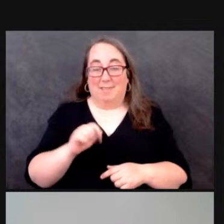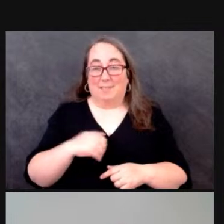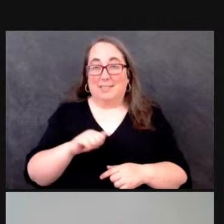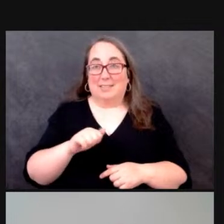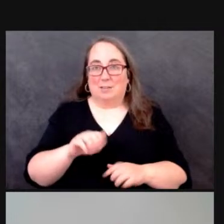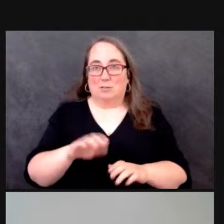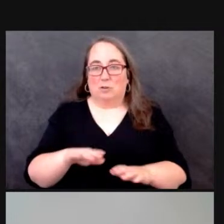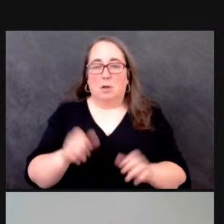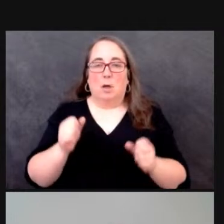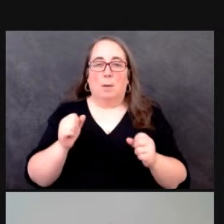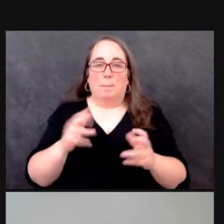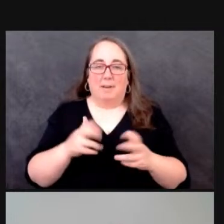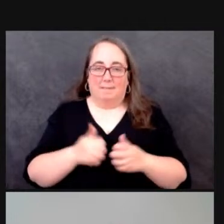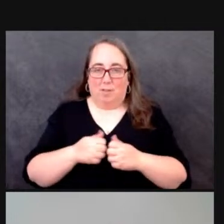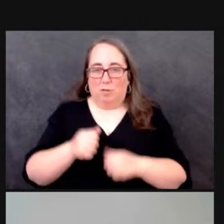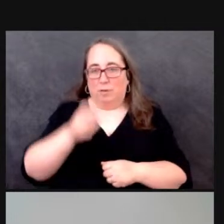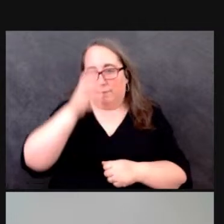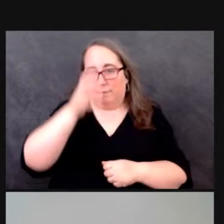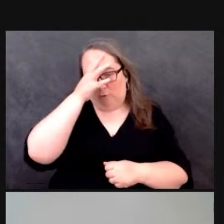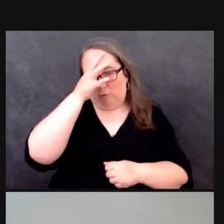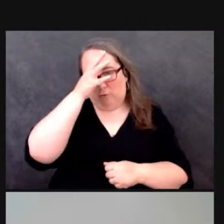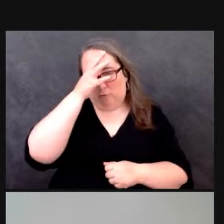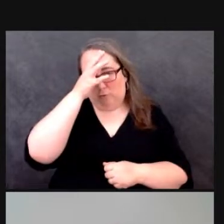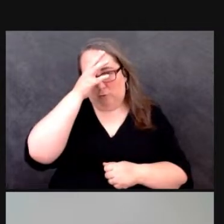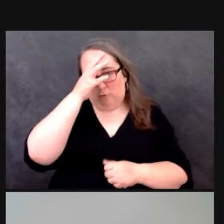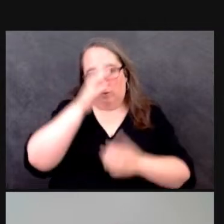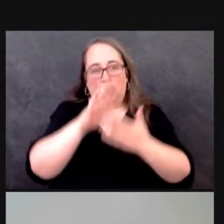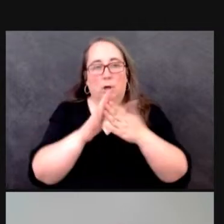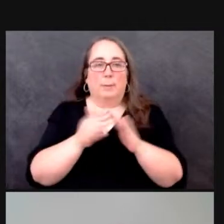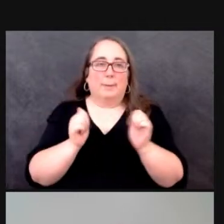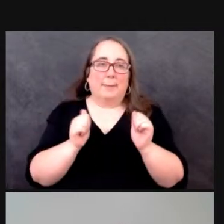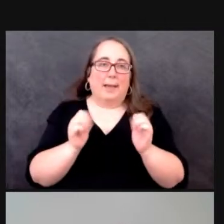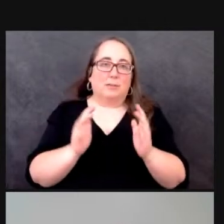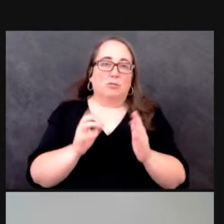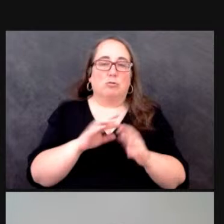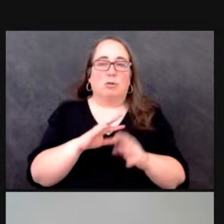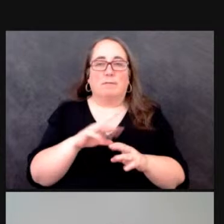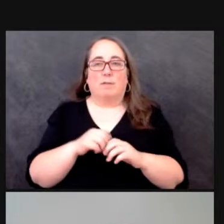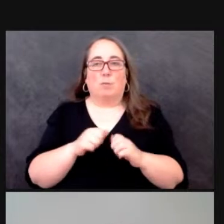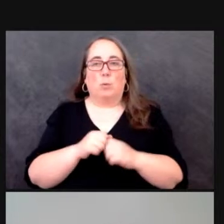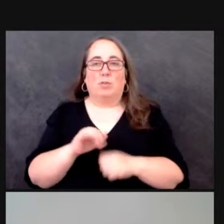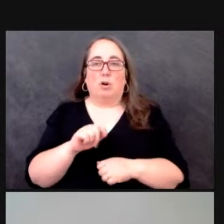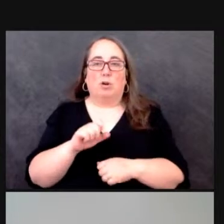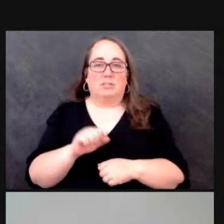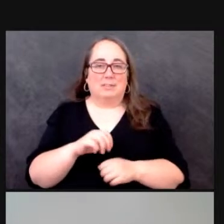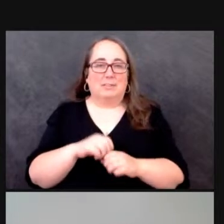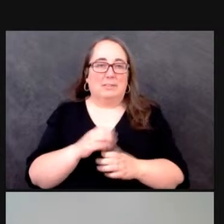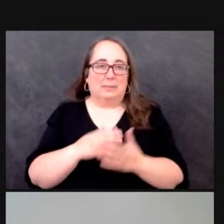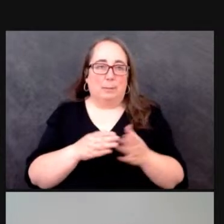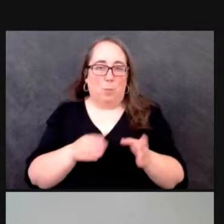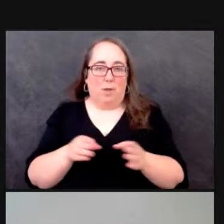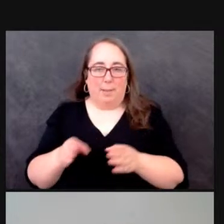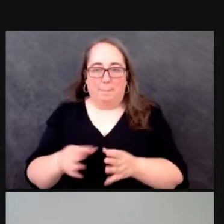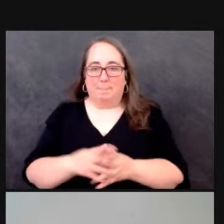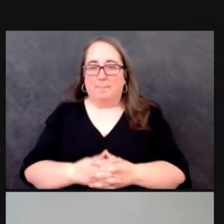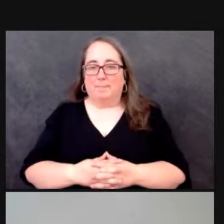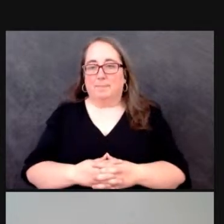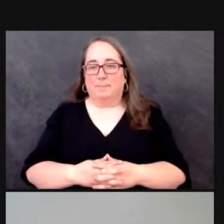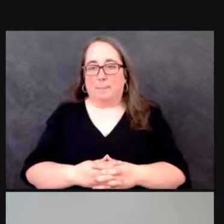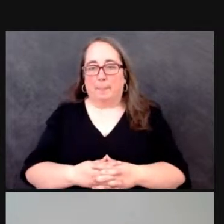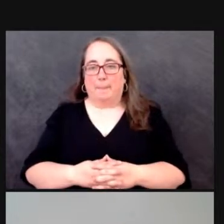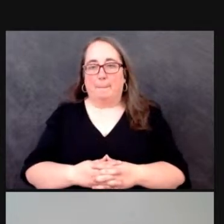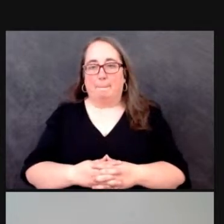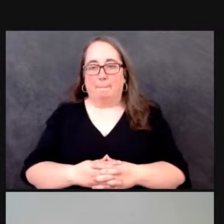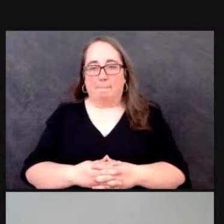of whom follow in their father's footsteps in becoming actors or involved in the arts in some way. One of their